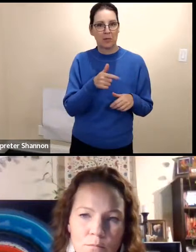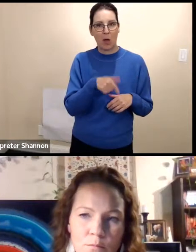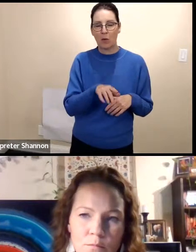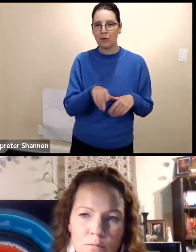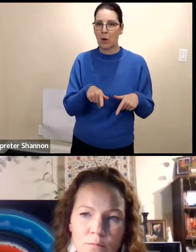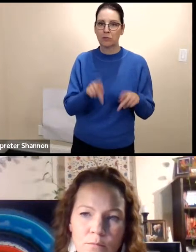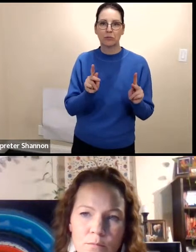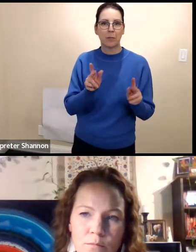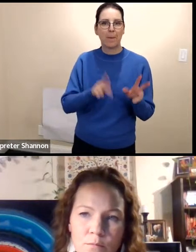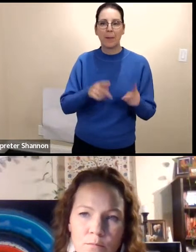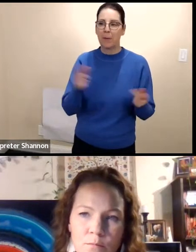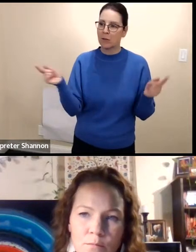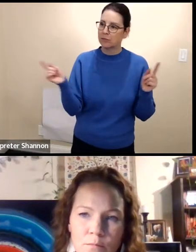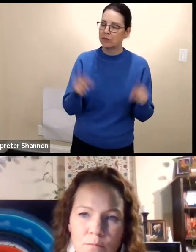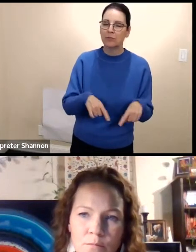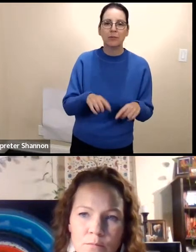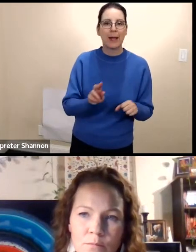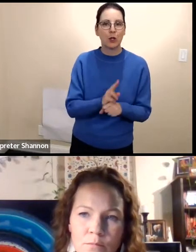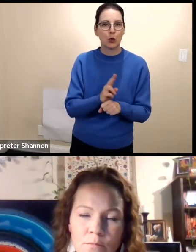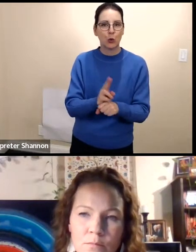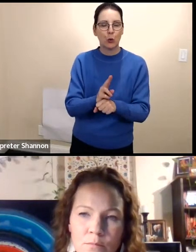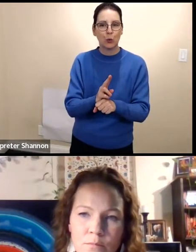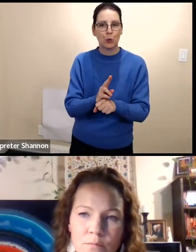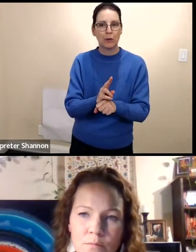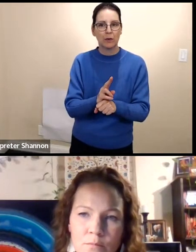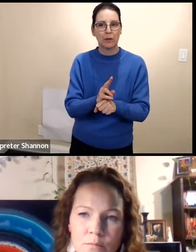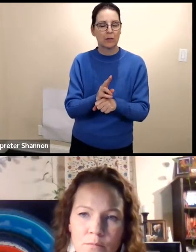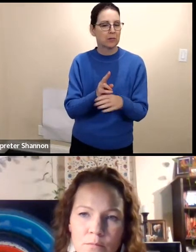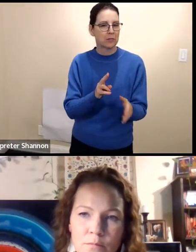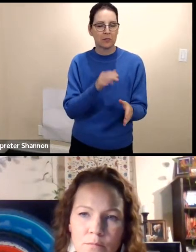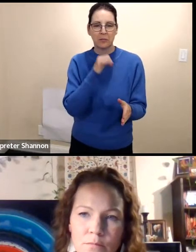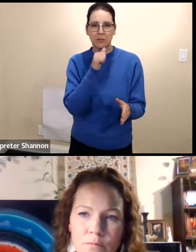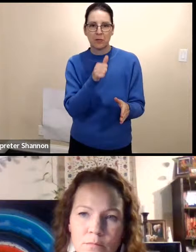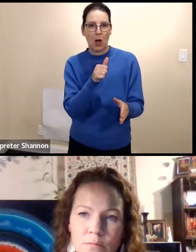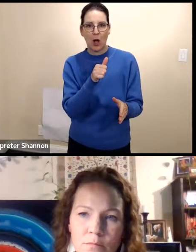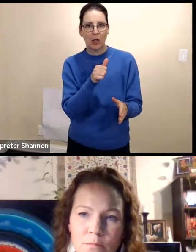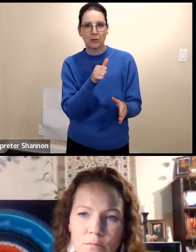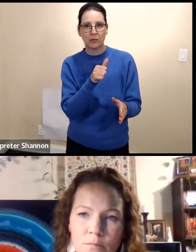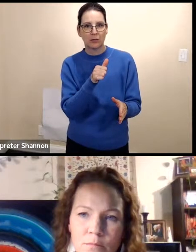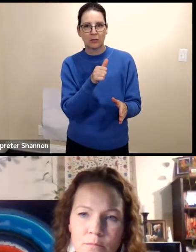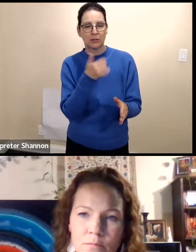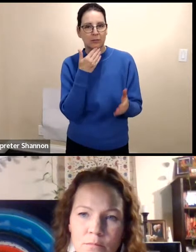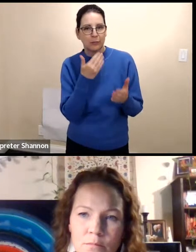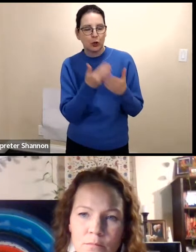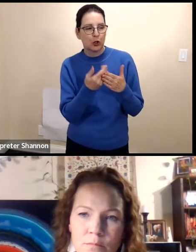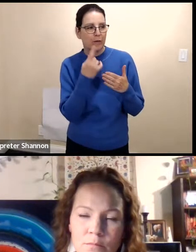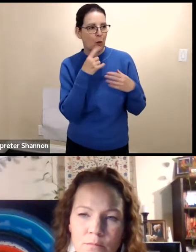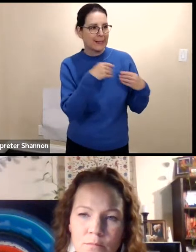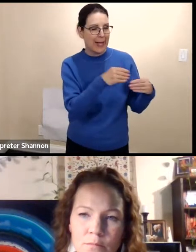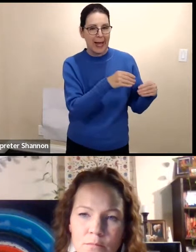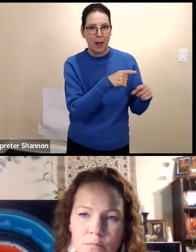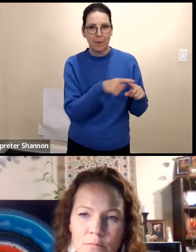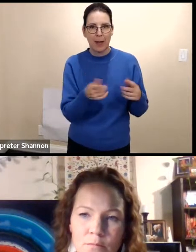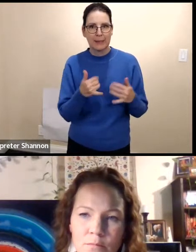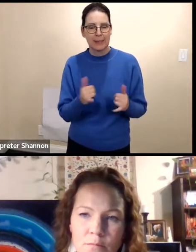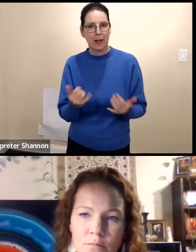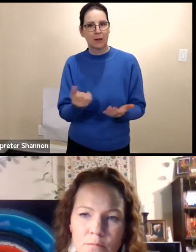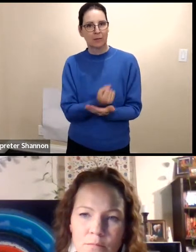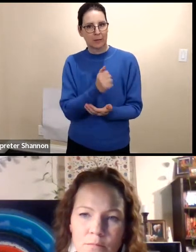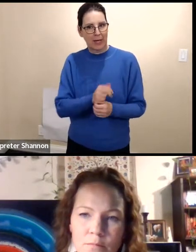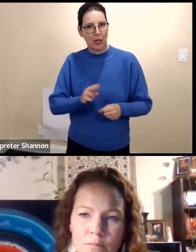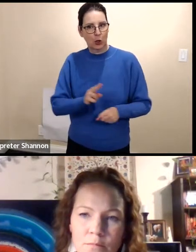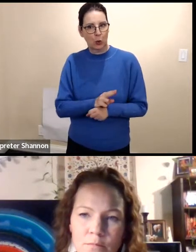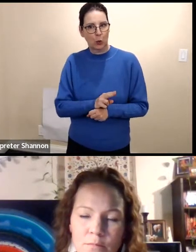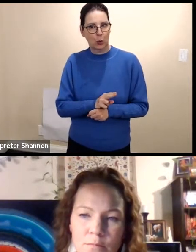use this material that's that's not for production but totally has use um and yeah it's very generous with